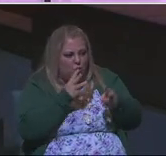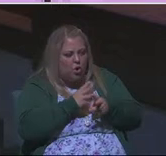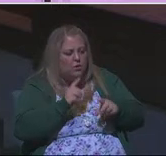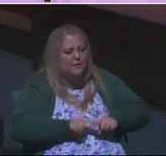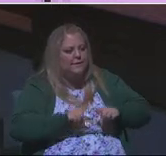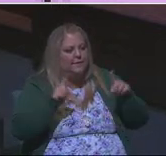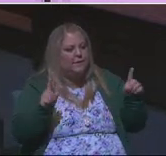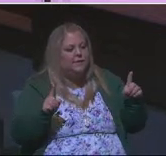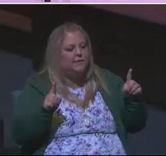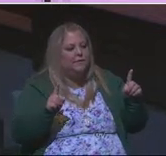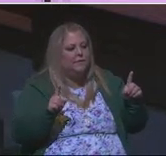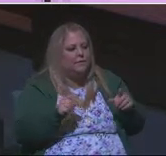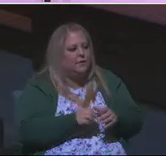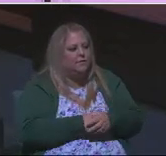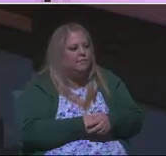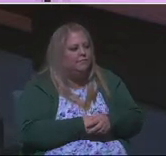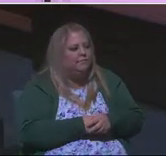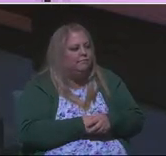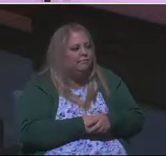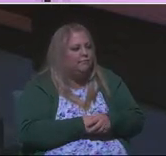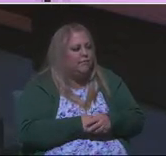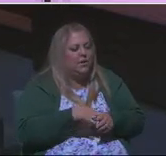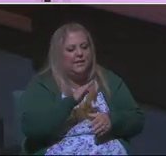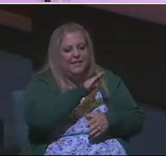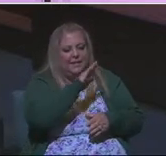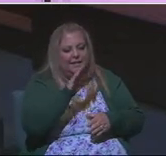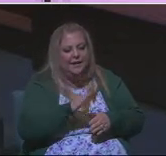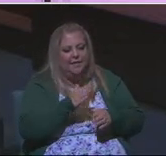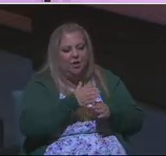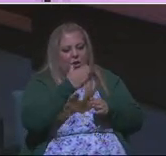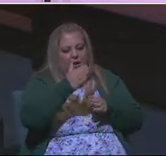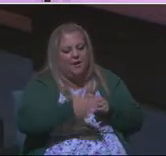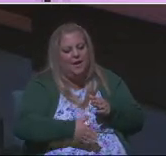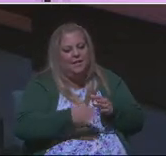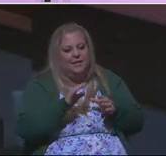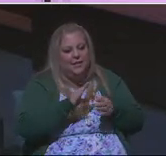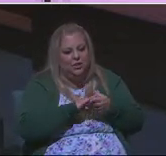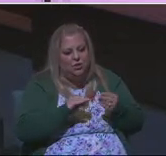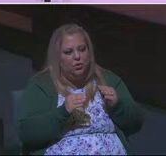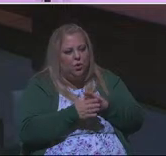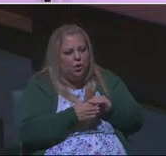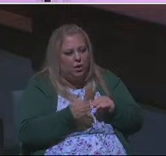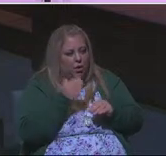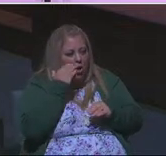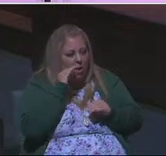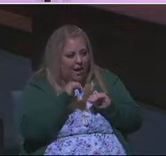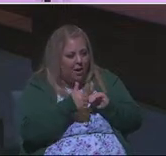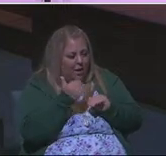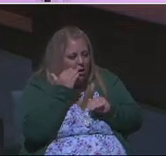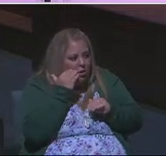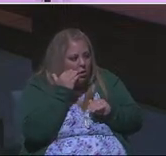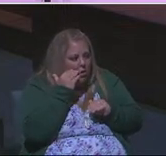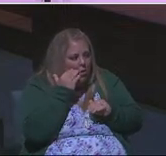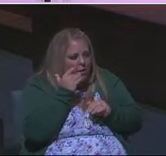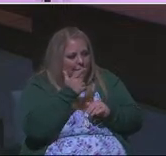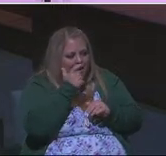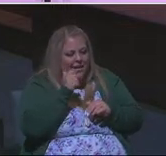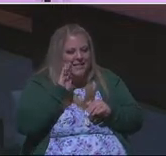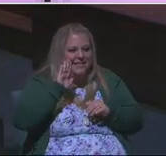difference. It's a never-ending story. You know how I know that? Because his